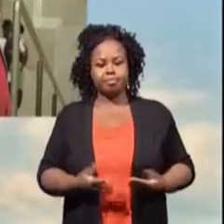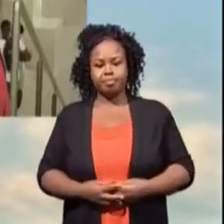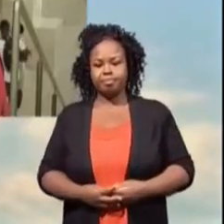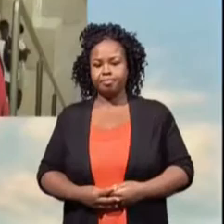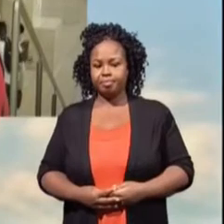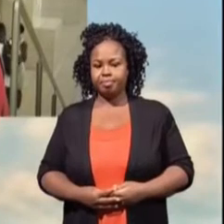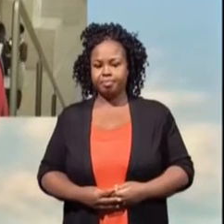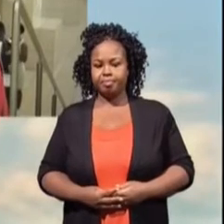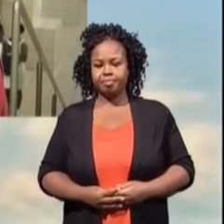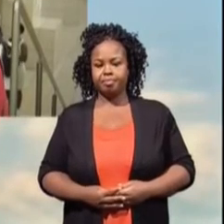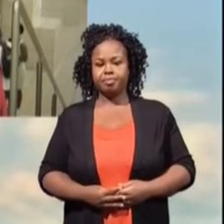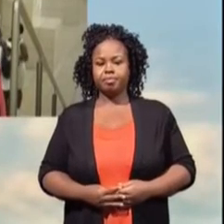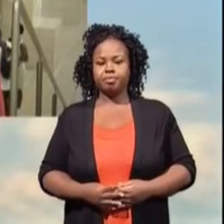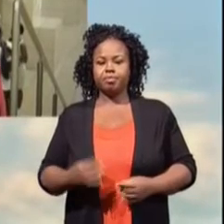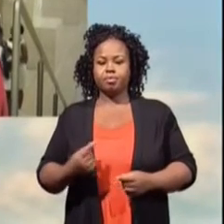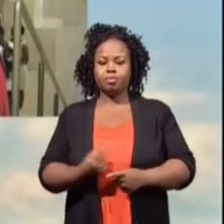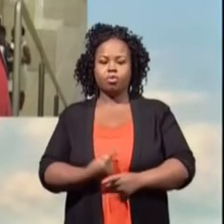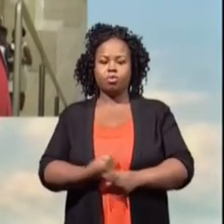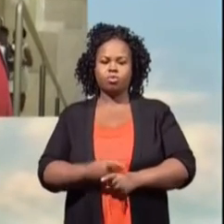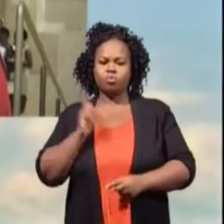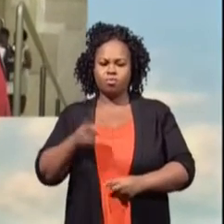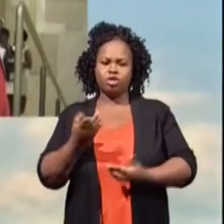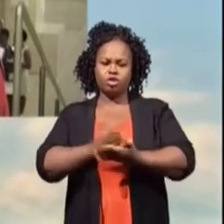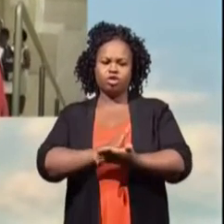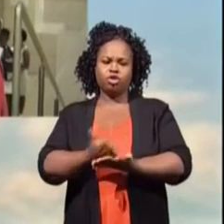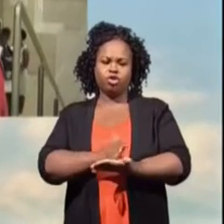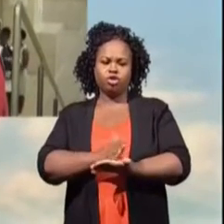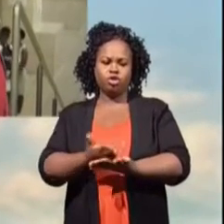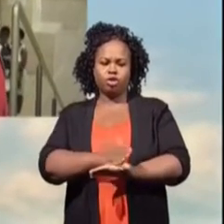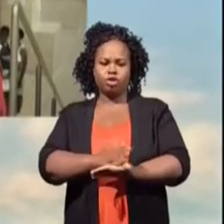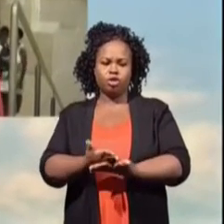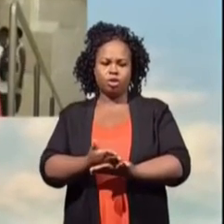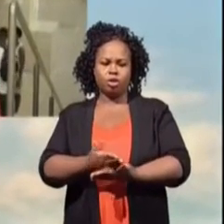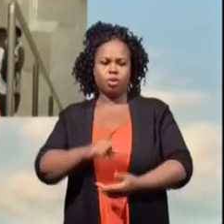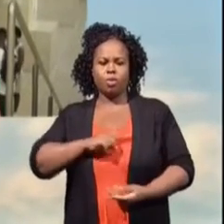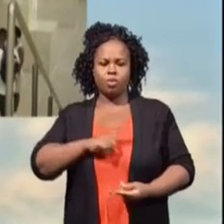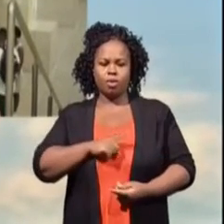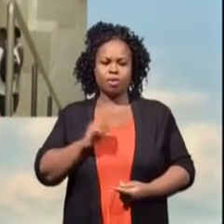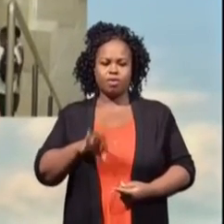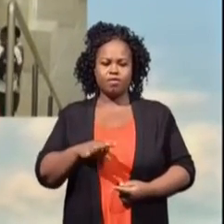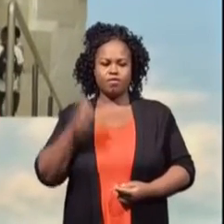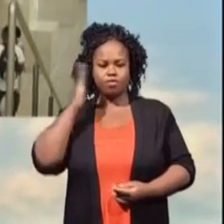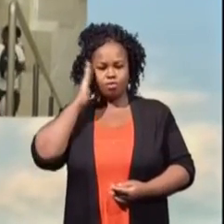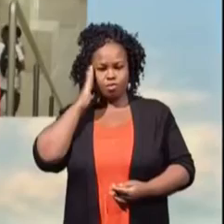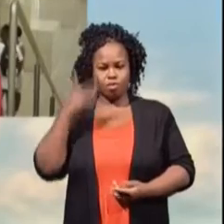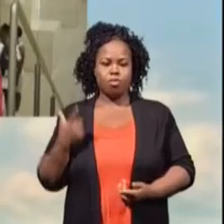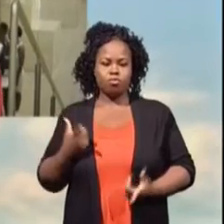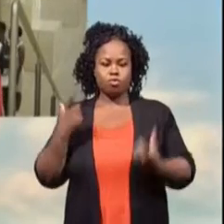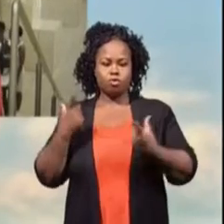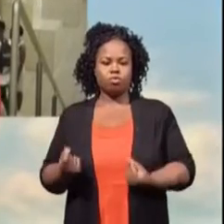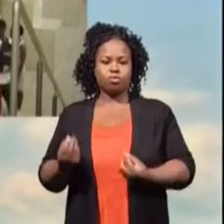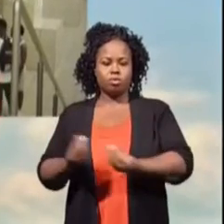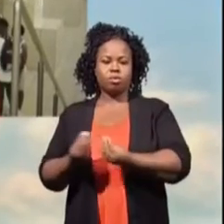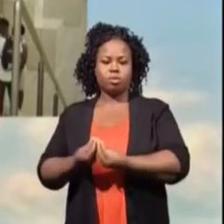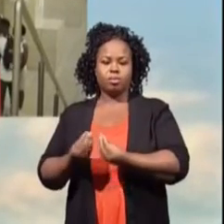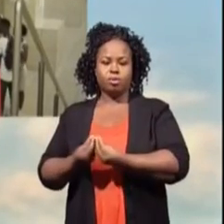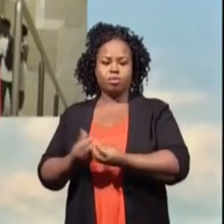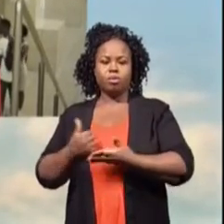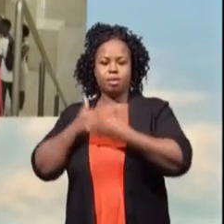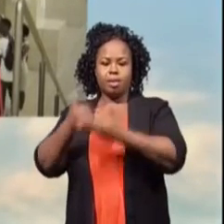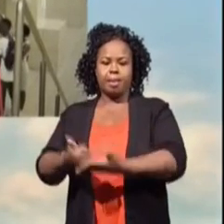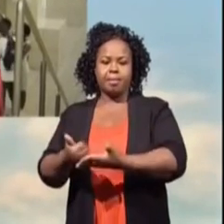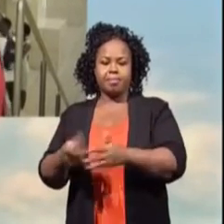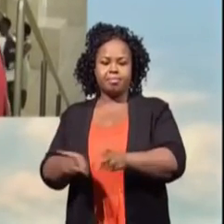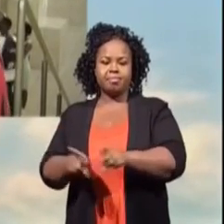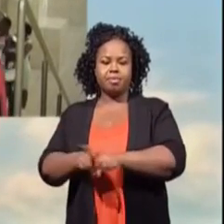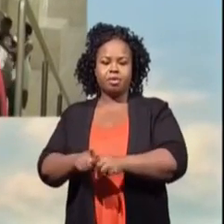other people, yeah. Yeah, we can share it. We know when I'm one in a little astiva up to me. So, so funny that